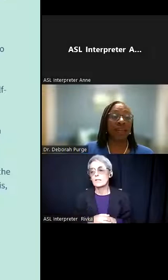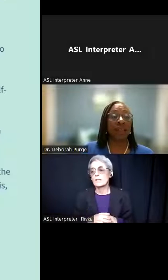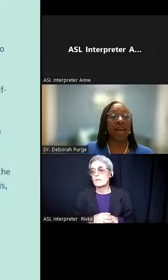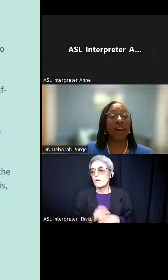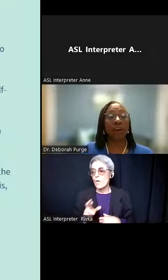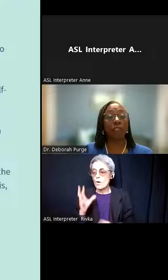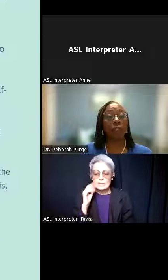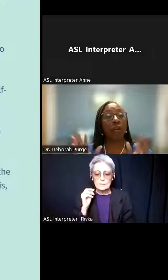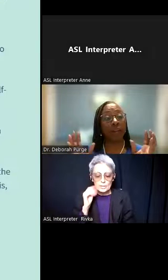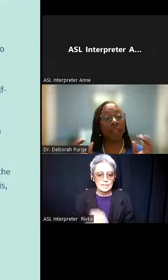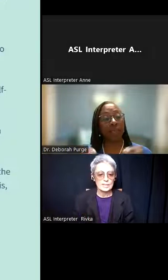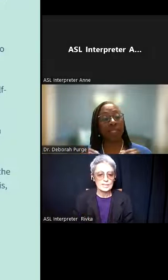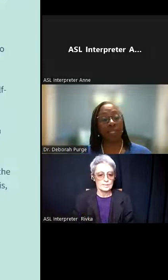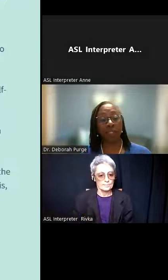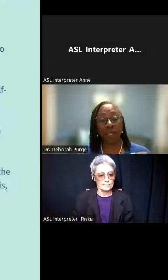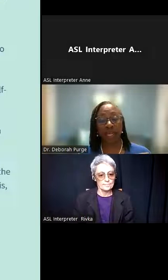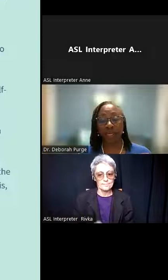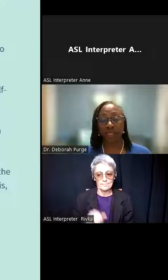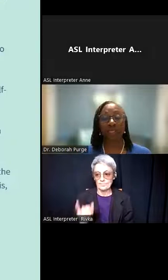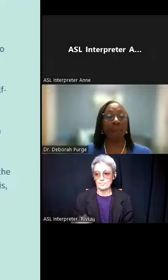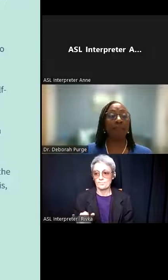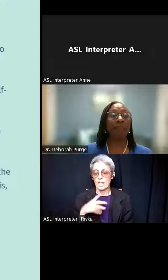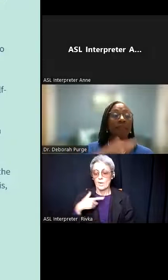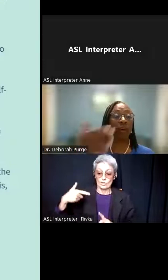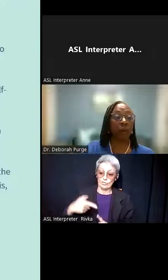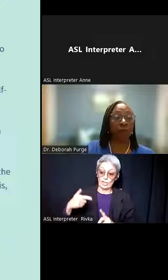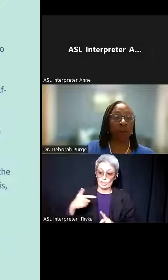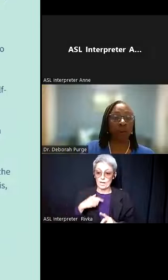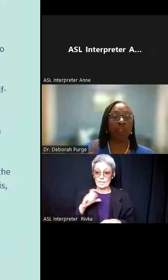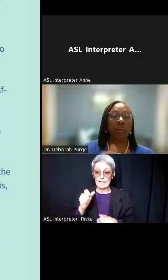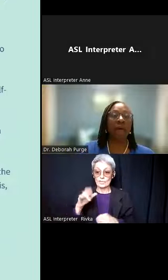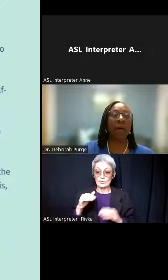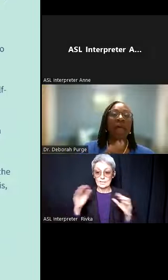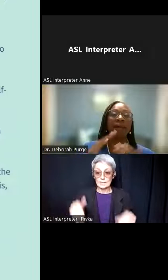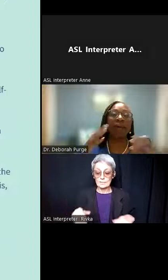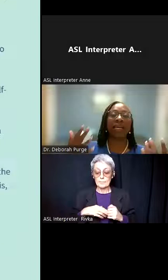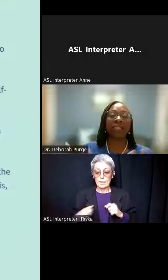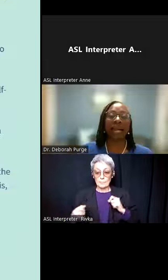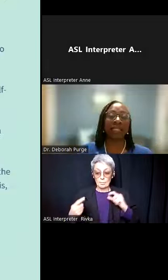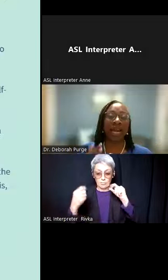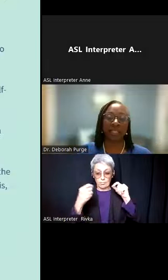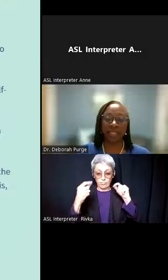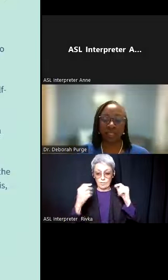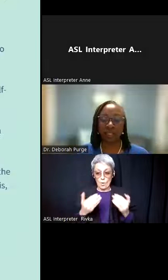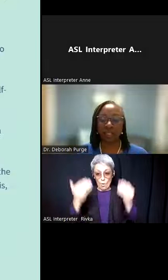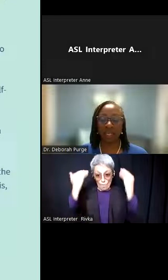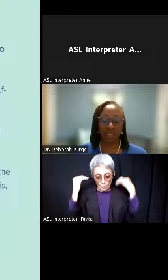experiences that triggers my sensory system and puts me on overload. So now I have